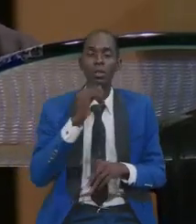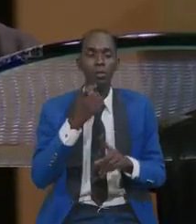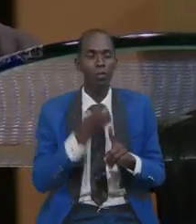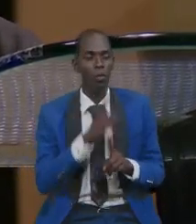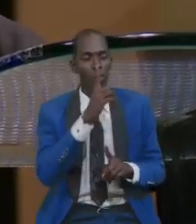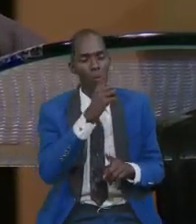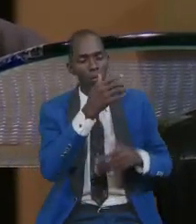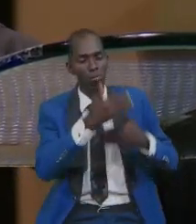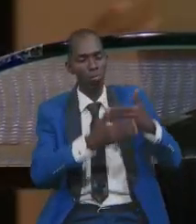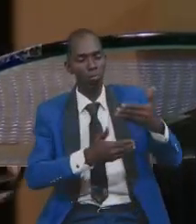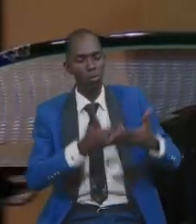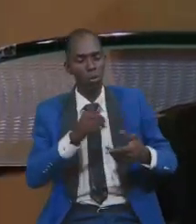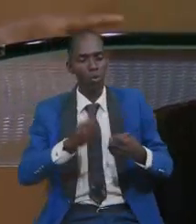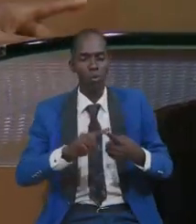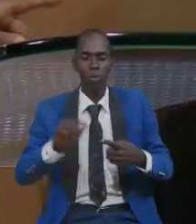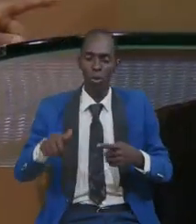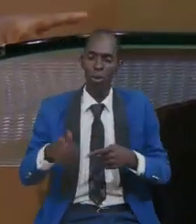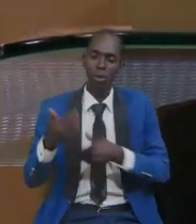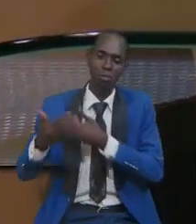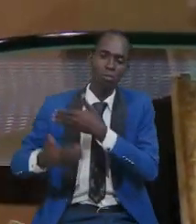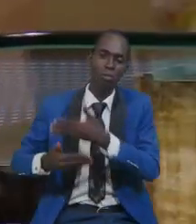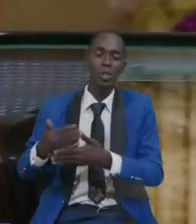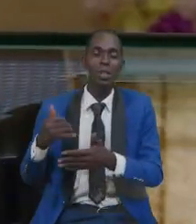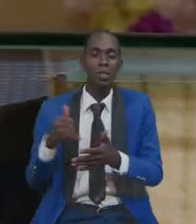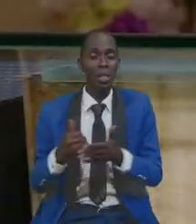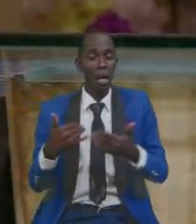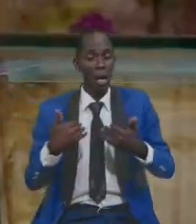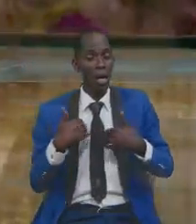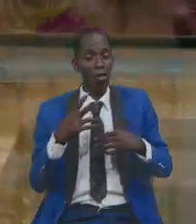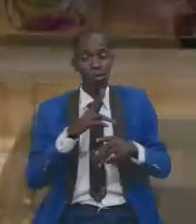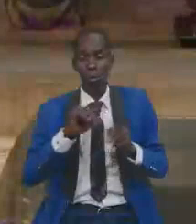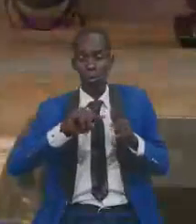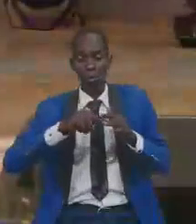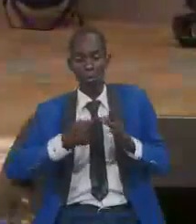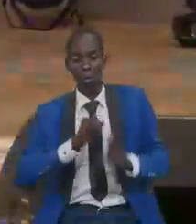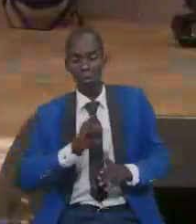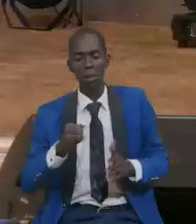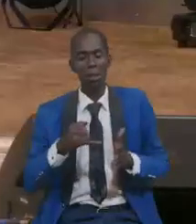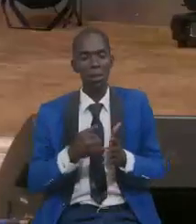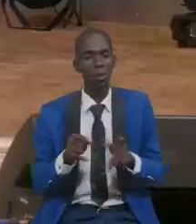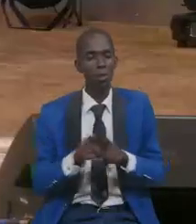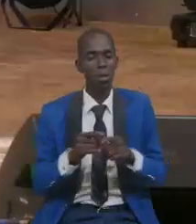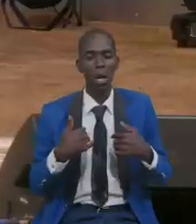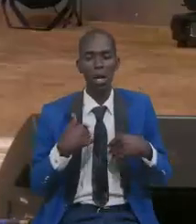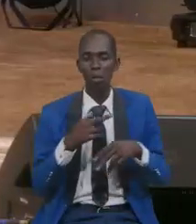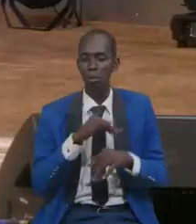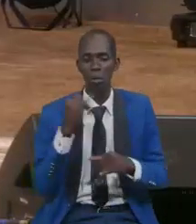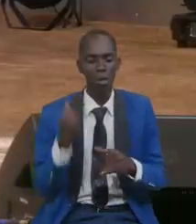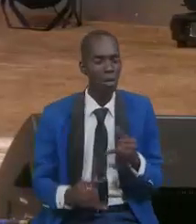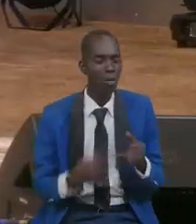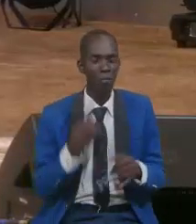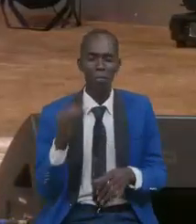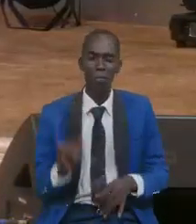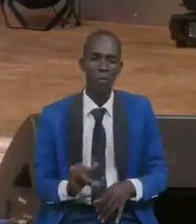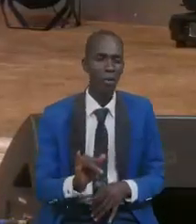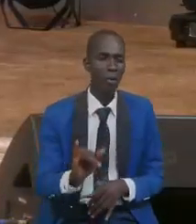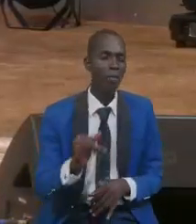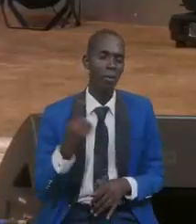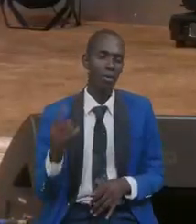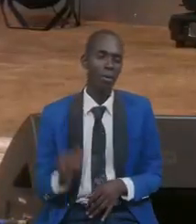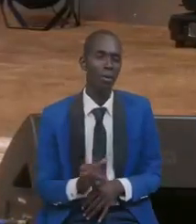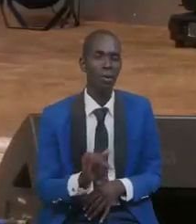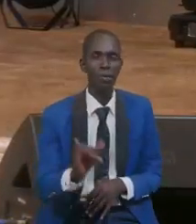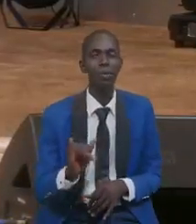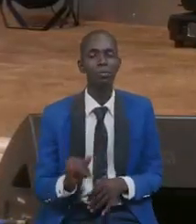from generation to generation, it has no beginning and it has no end, forever and ever,